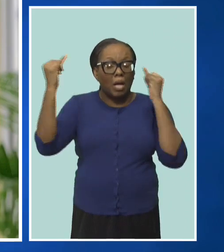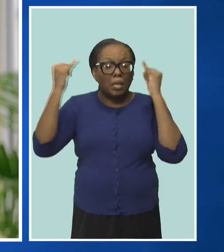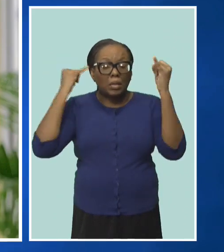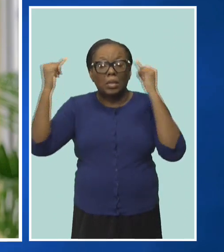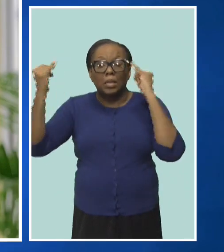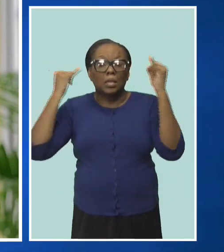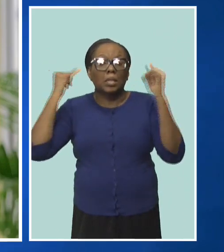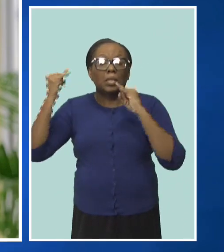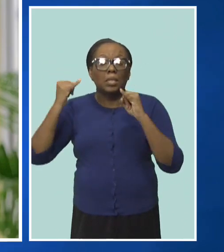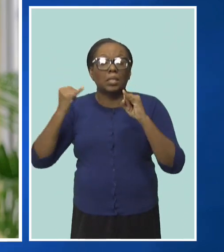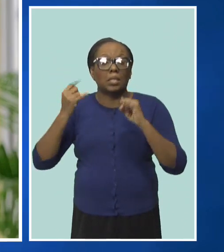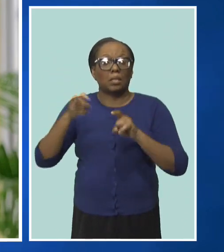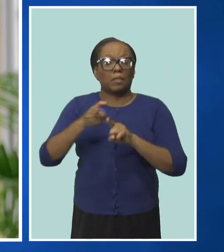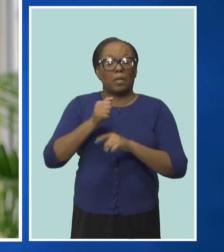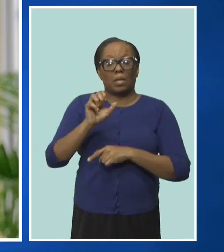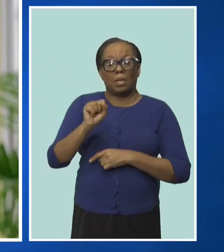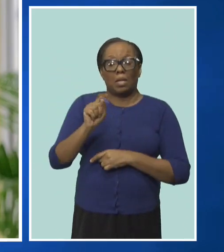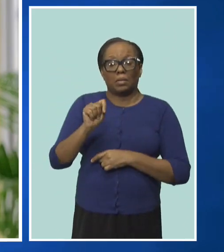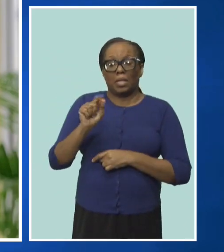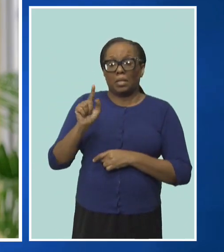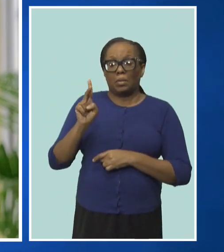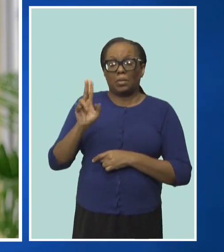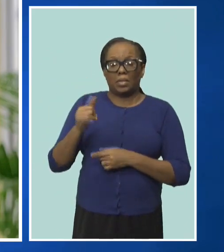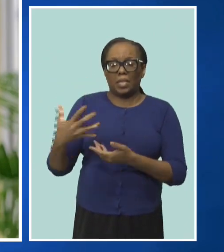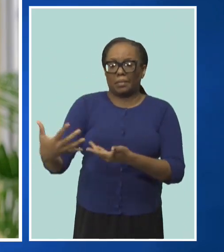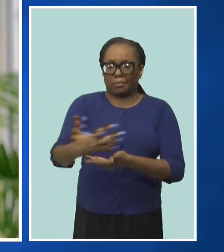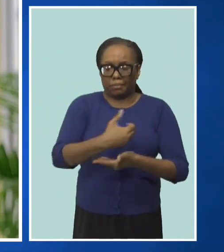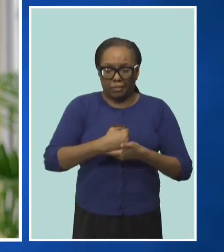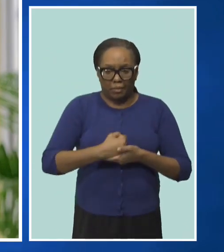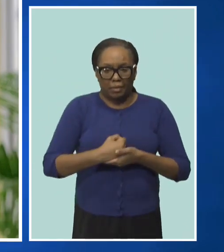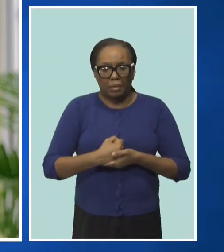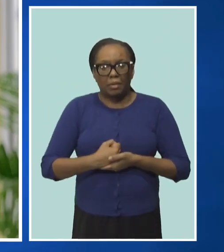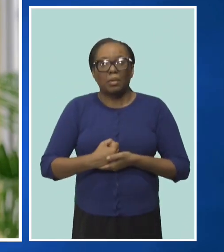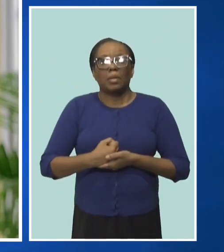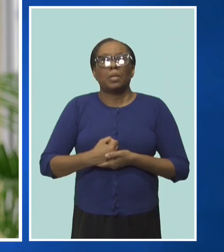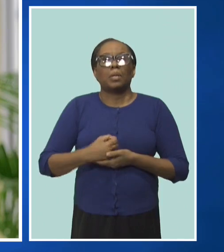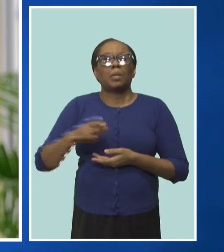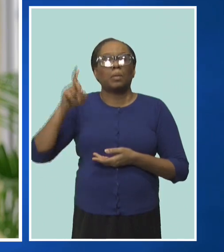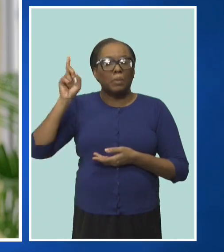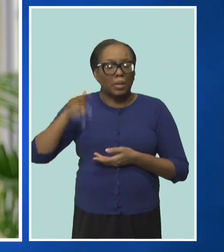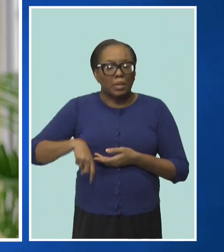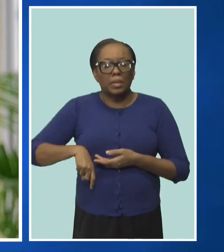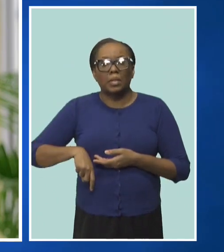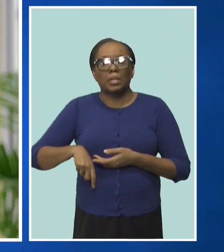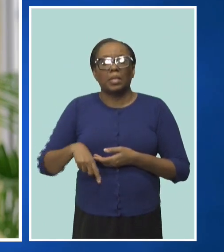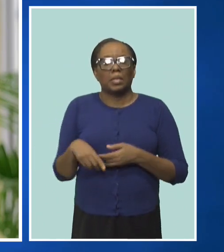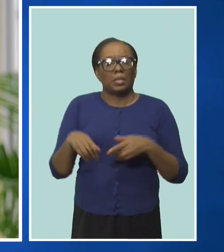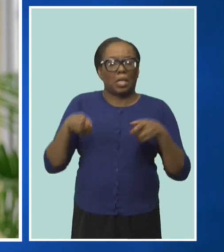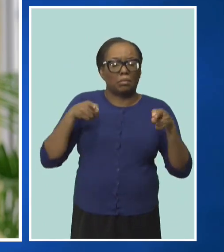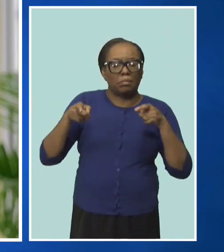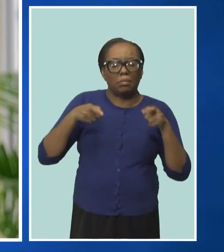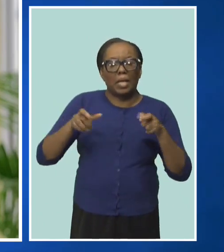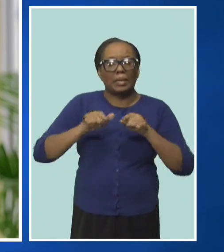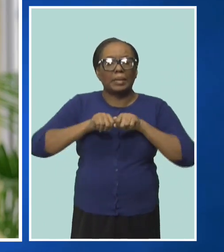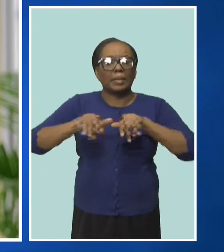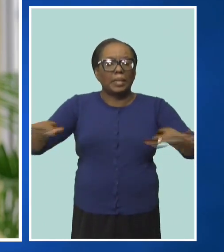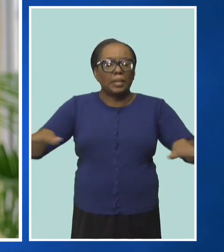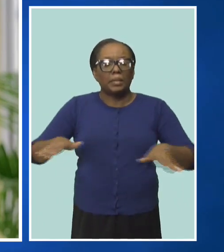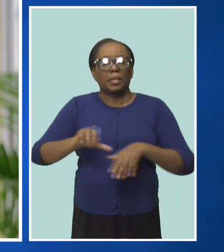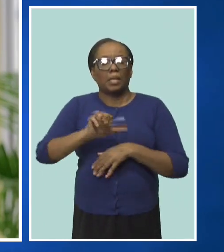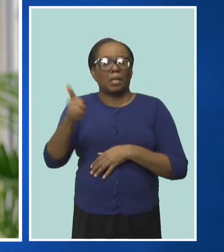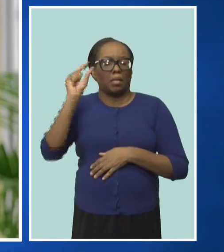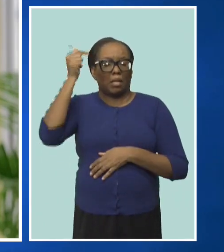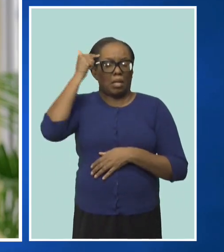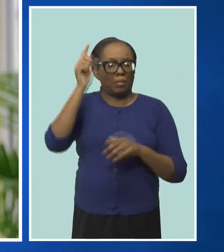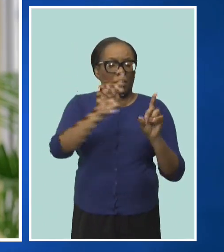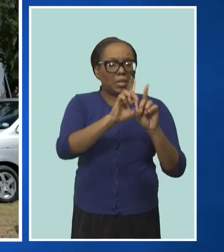been taken down be now addressed and distributed out to the relevant government departments for their